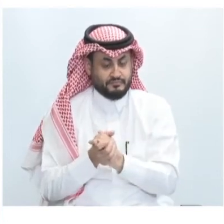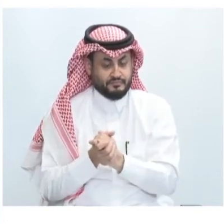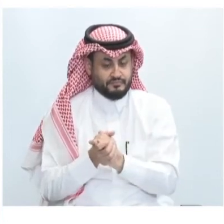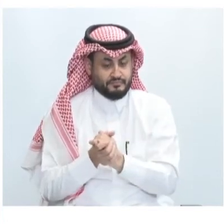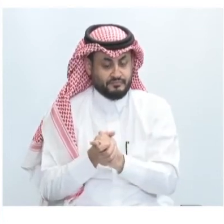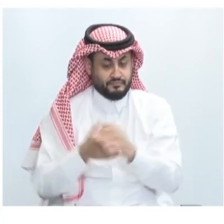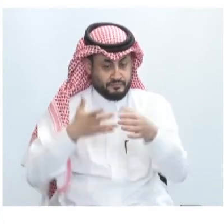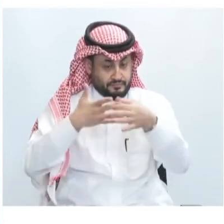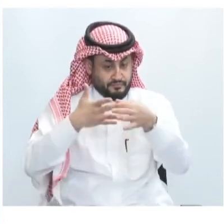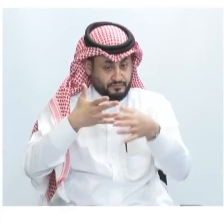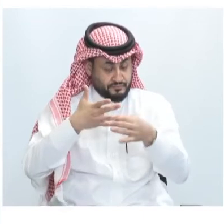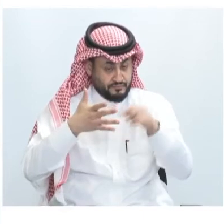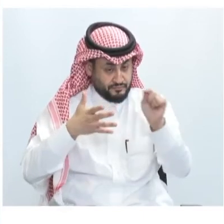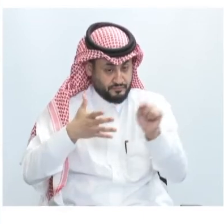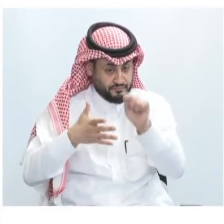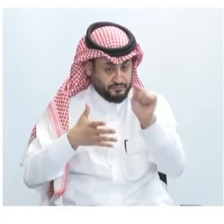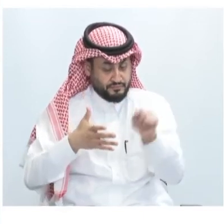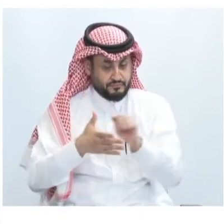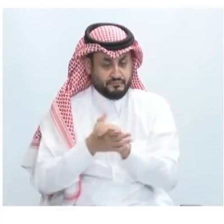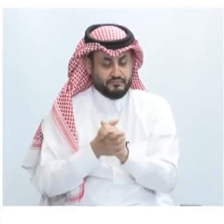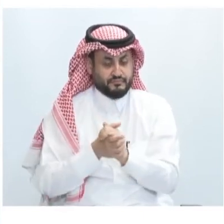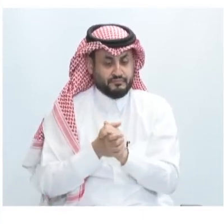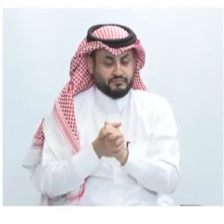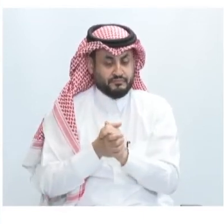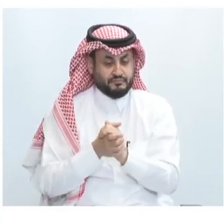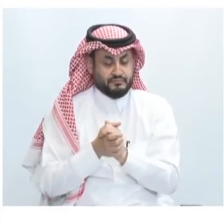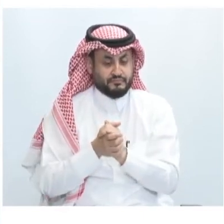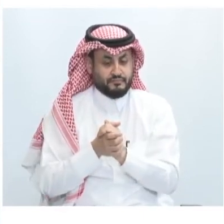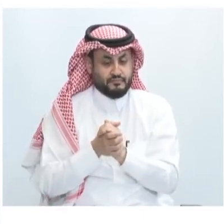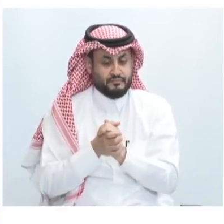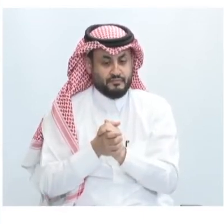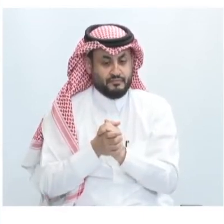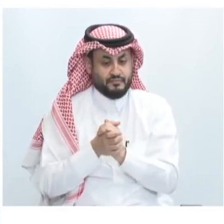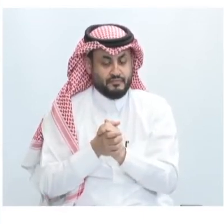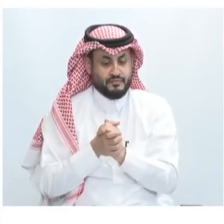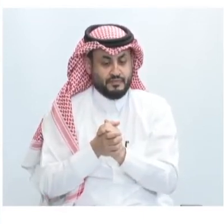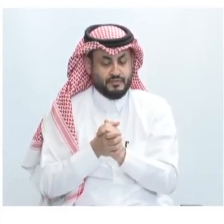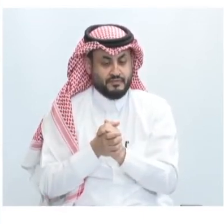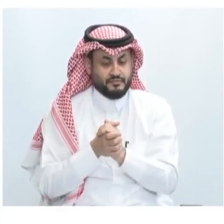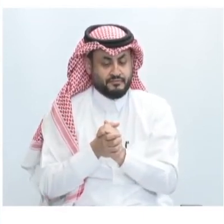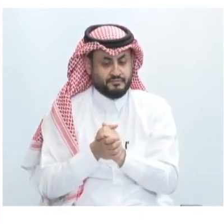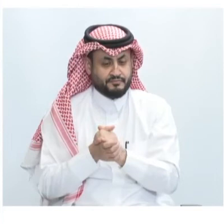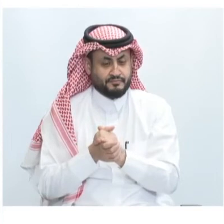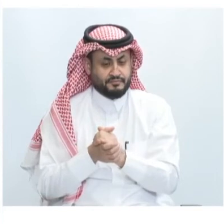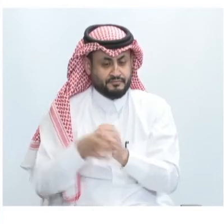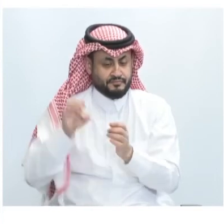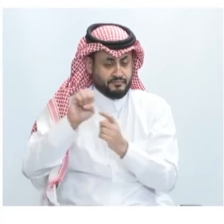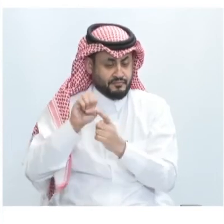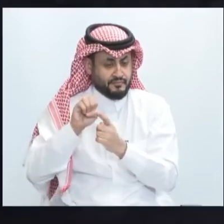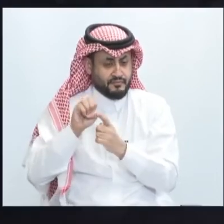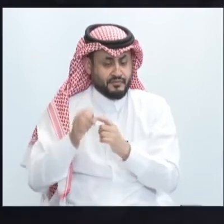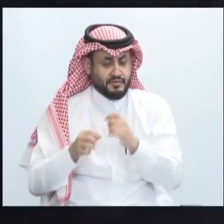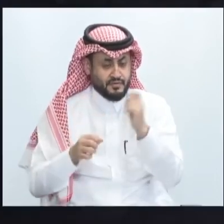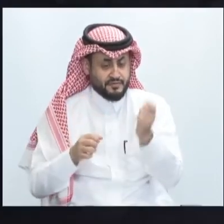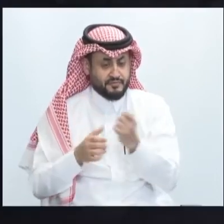Between number 2 and number 3. Excellent. So egg, egg. We pronounce the letter E as a,